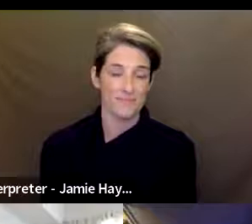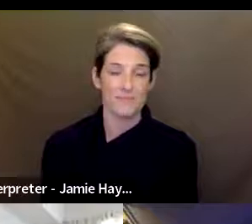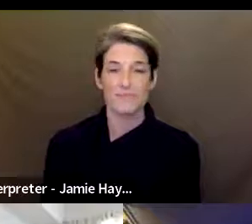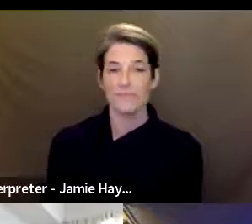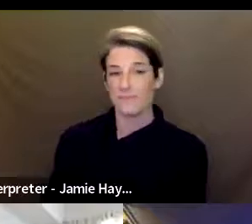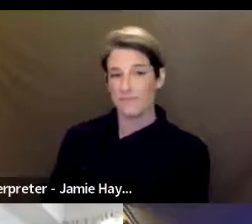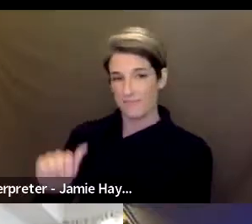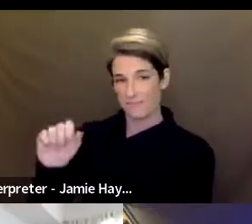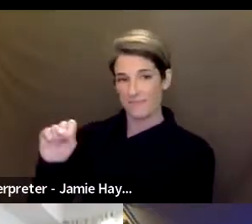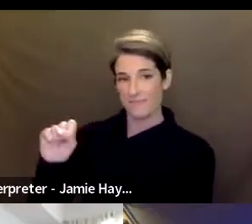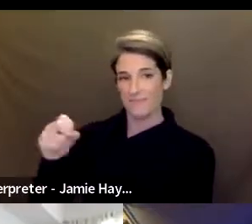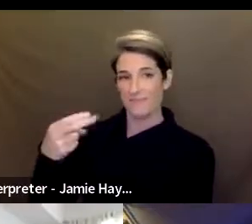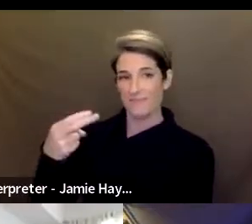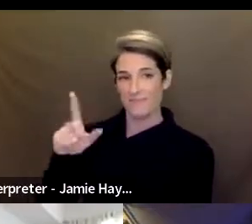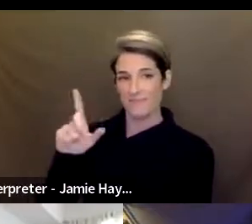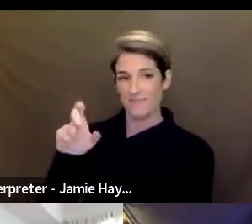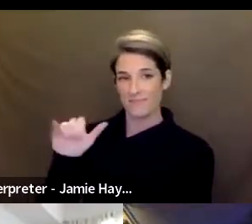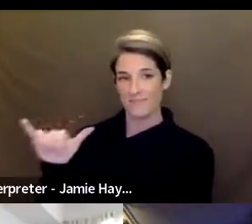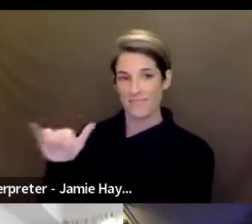Okay.